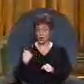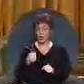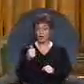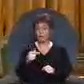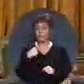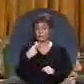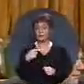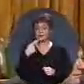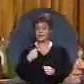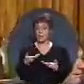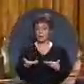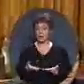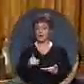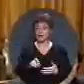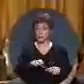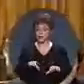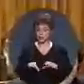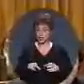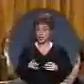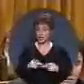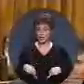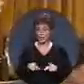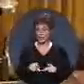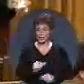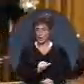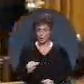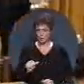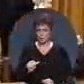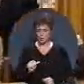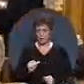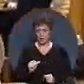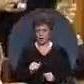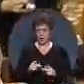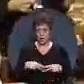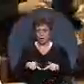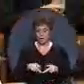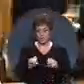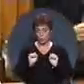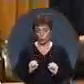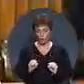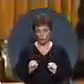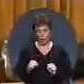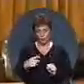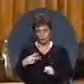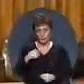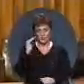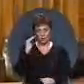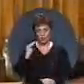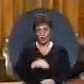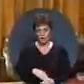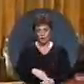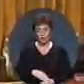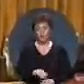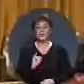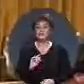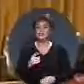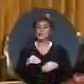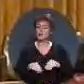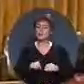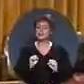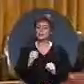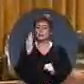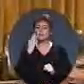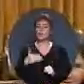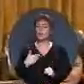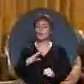2 years ago, he said that Parliament should manage the country and not necessarily the party in